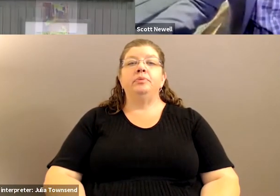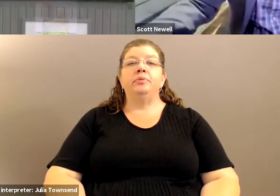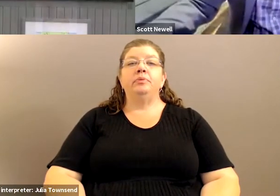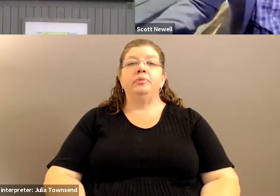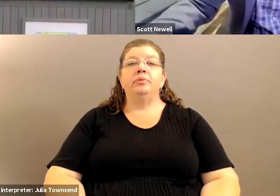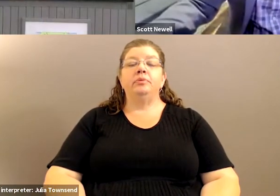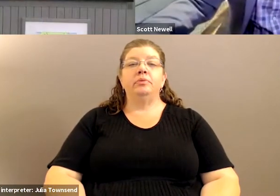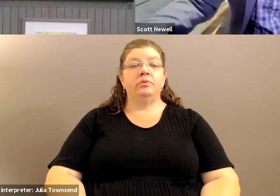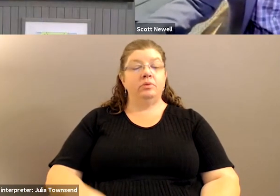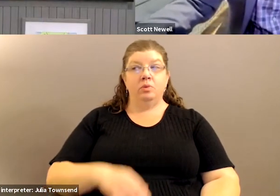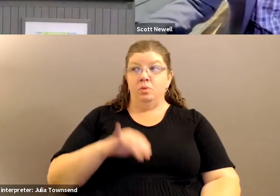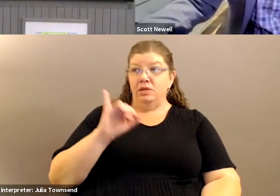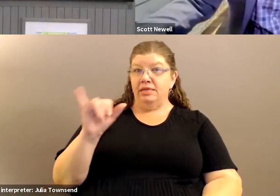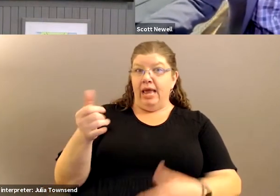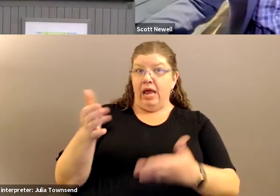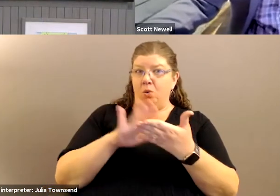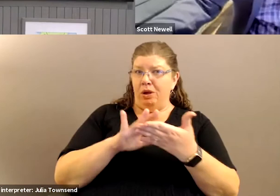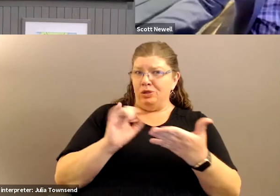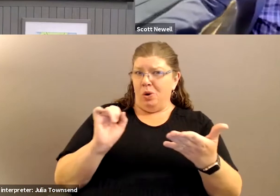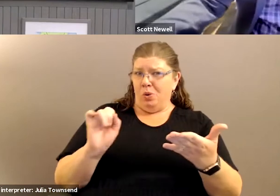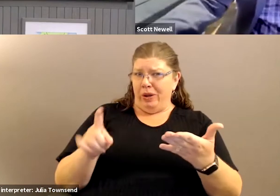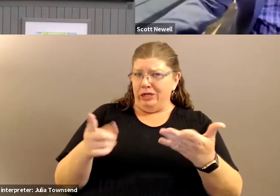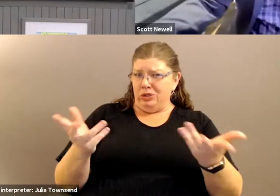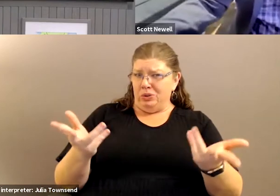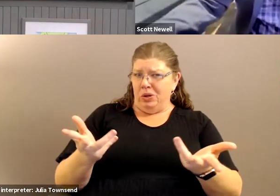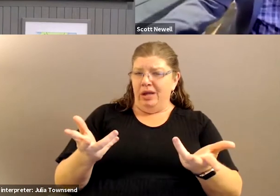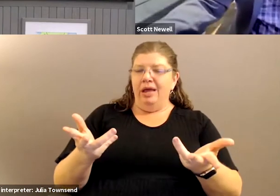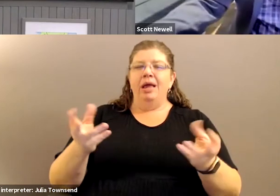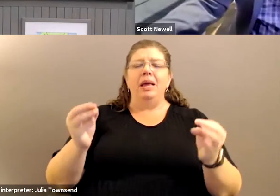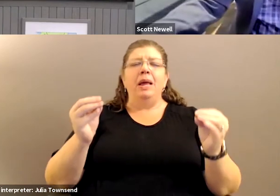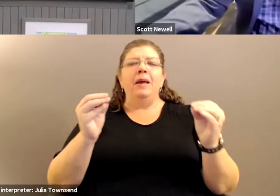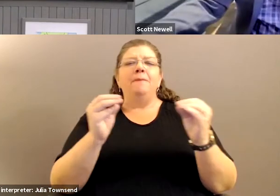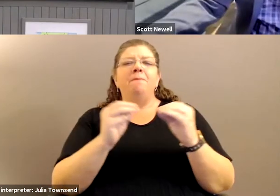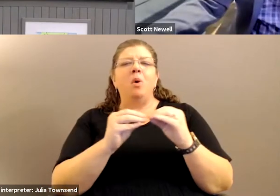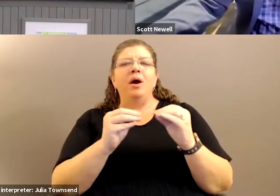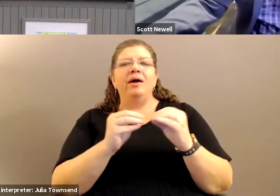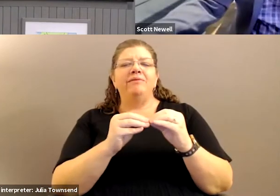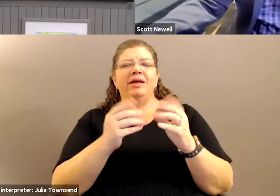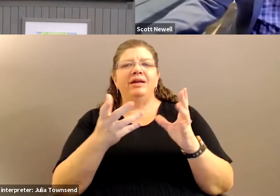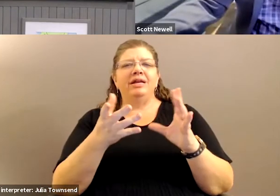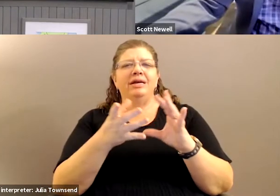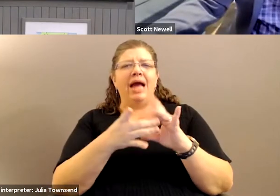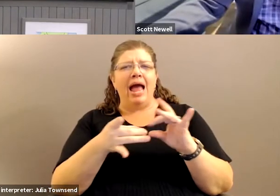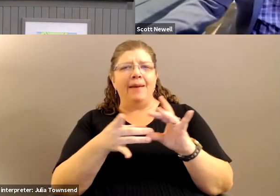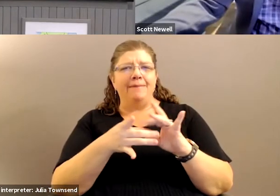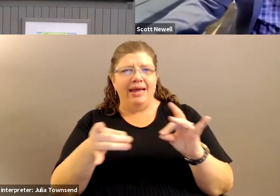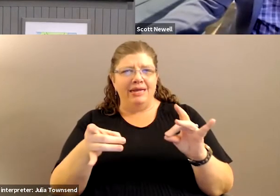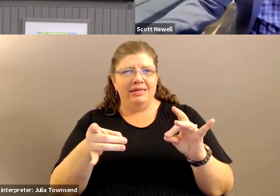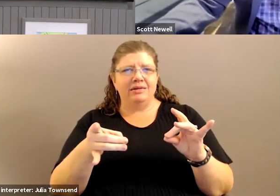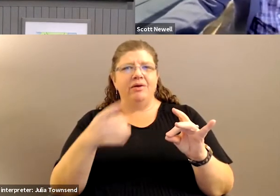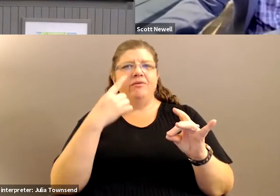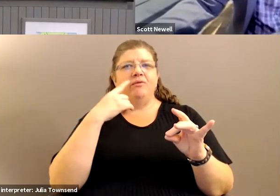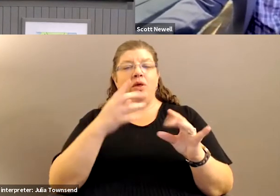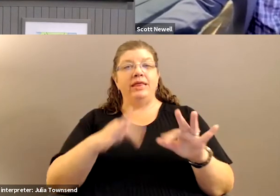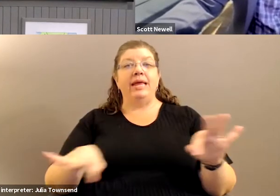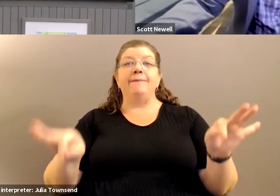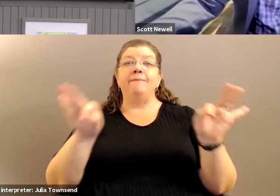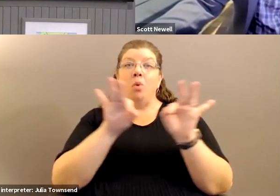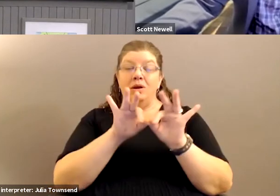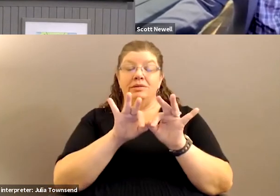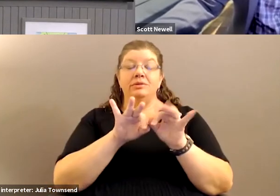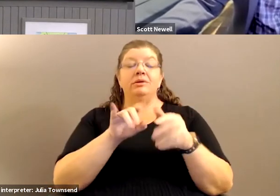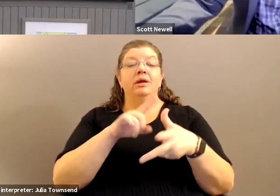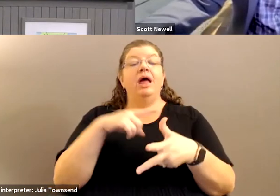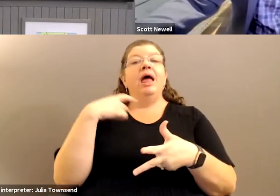was that a request or a question sorry no more of a comment state comment in terms of the importance of